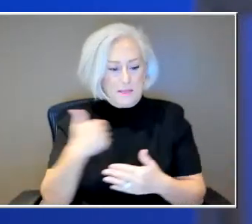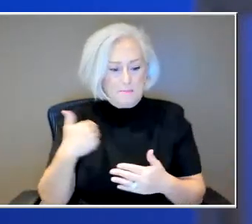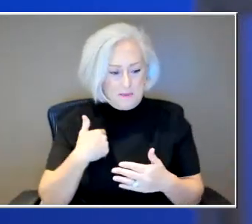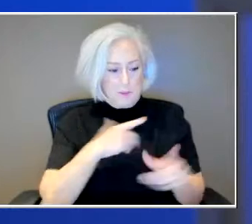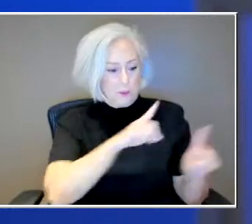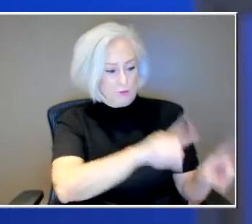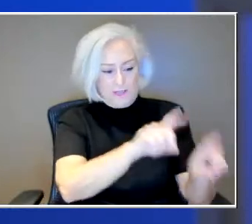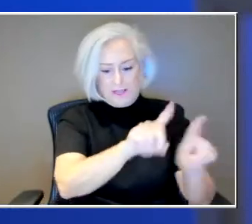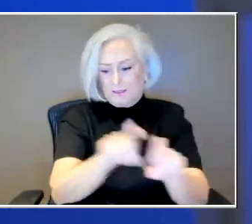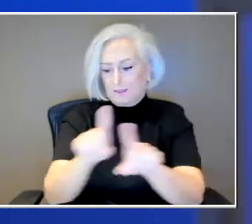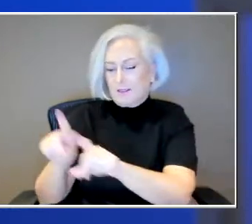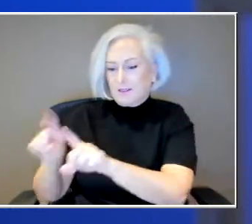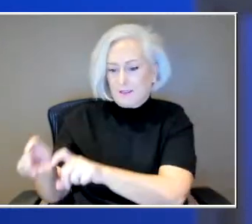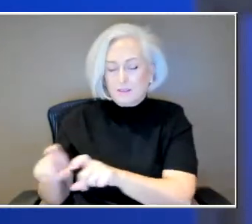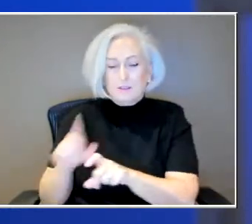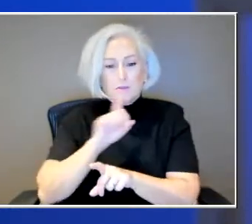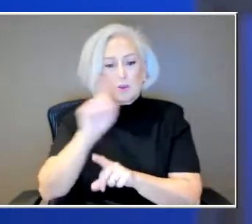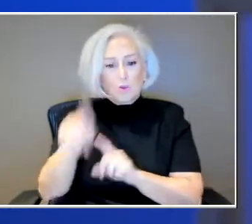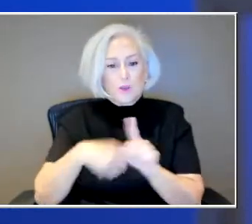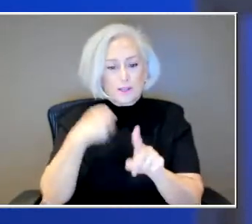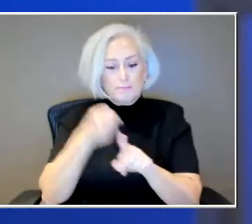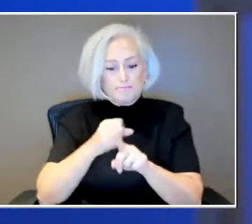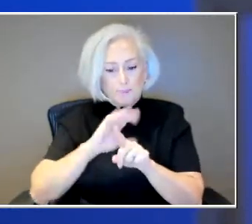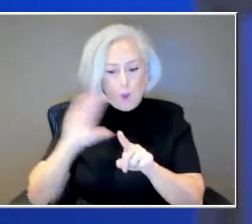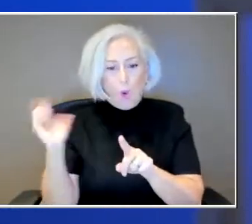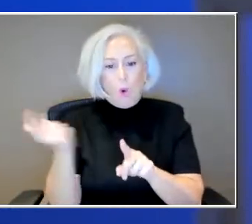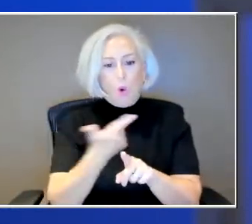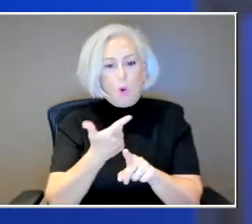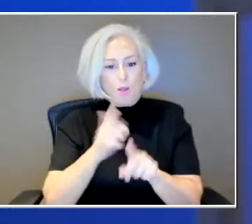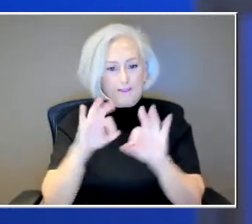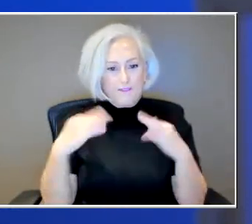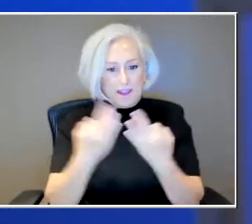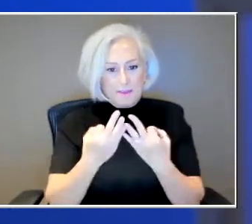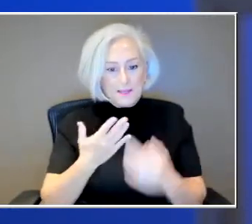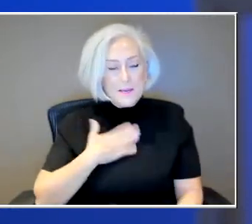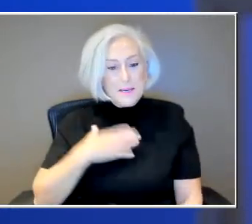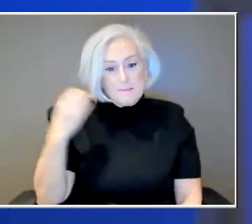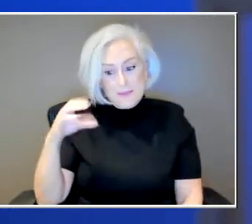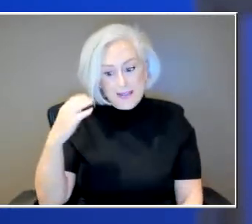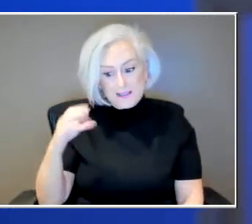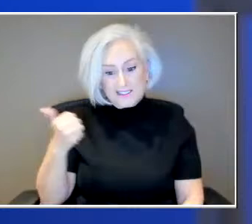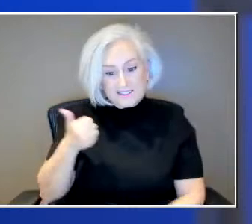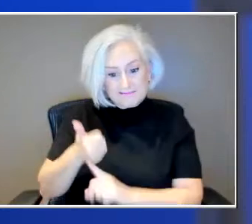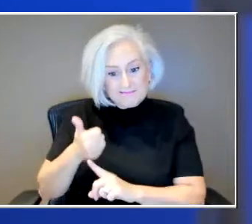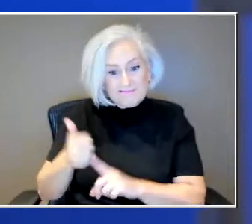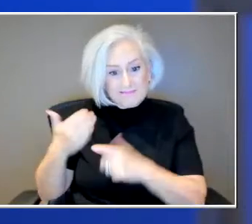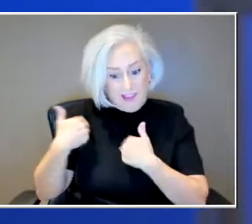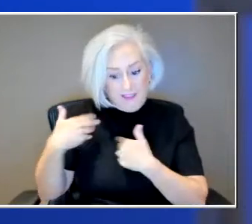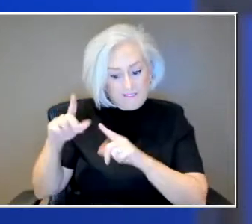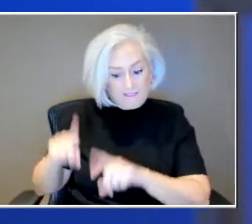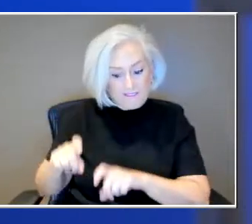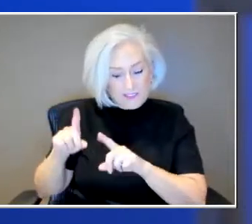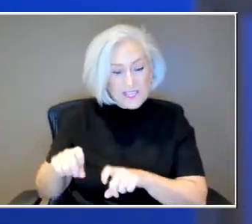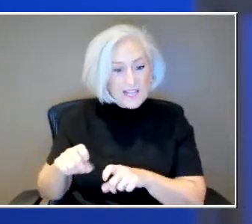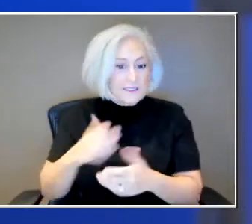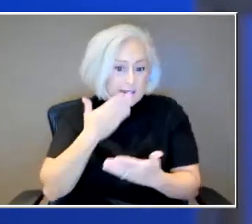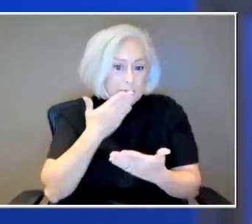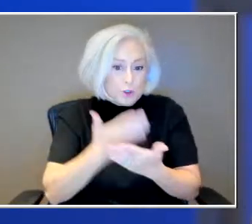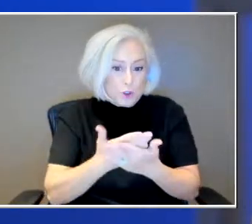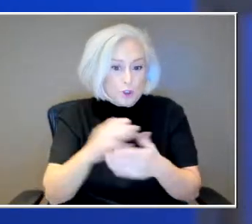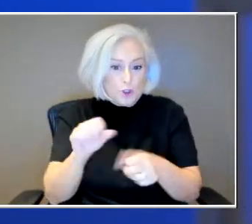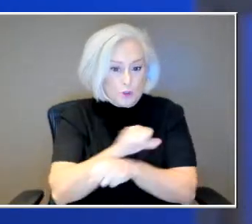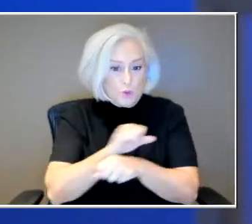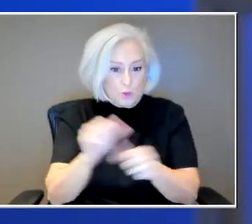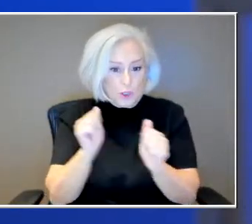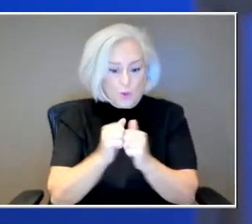really impacts the entire family. My cousins have been tested, so it's just really been great to work with everybody